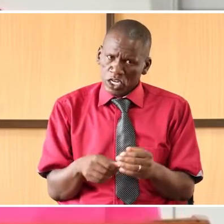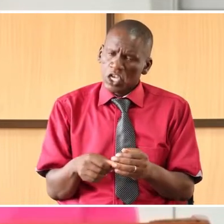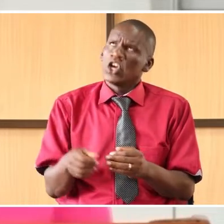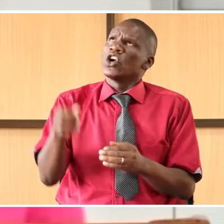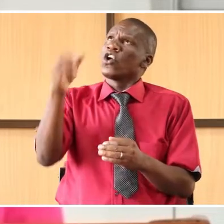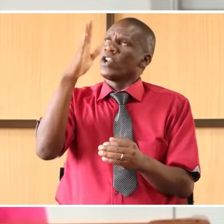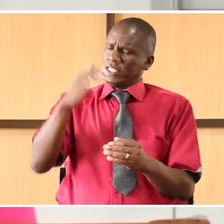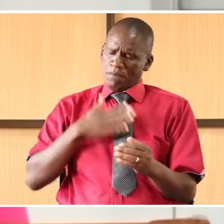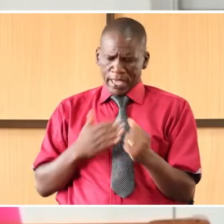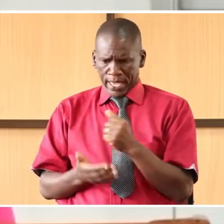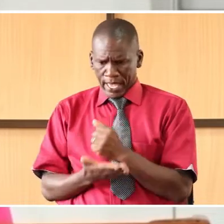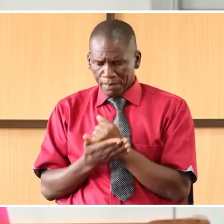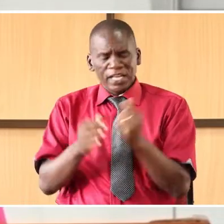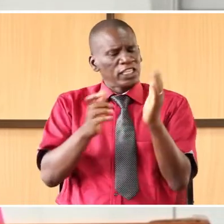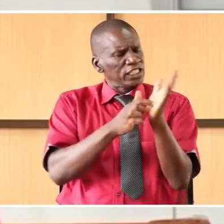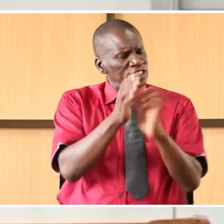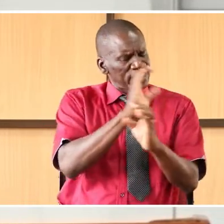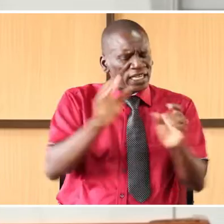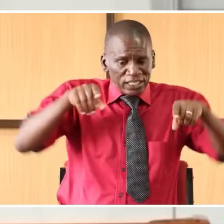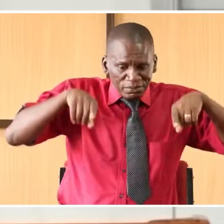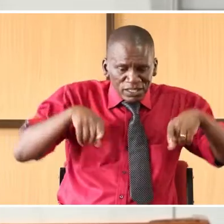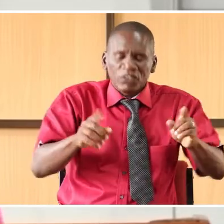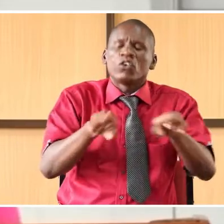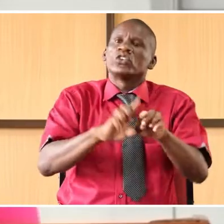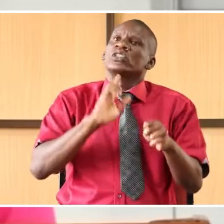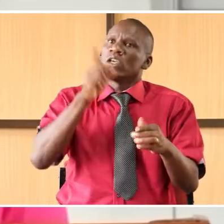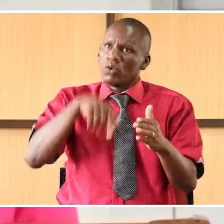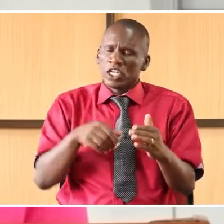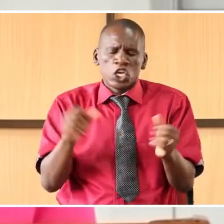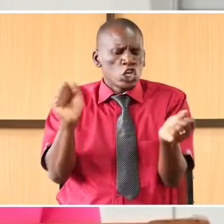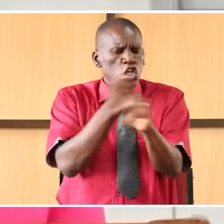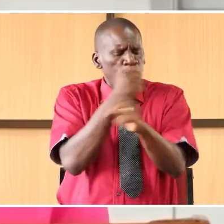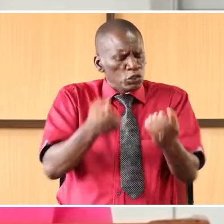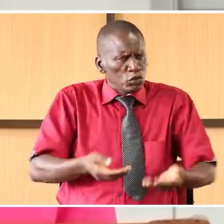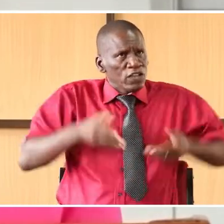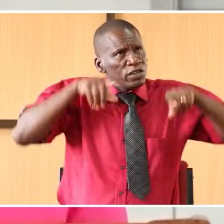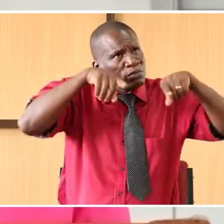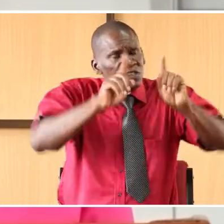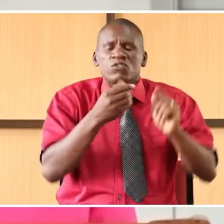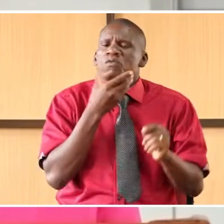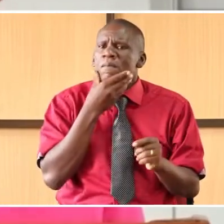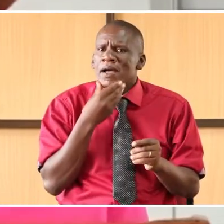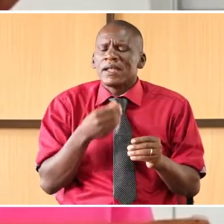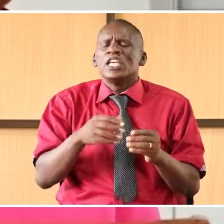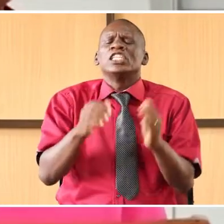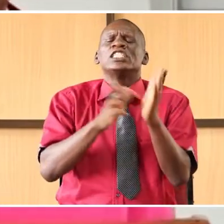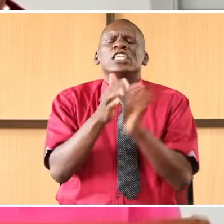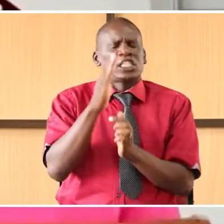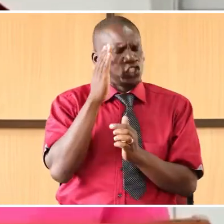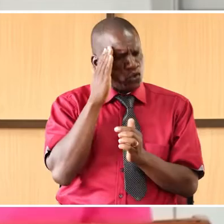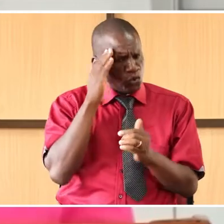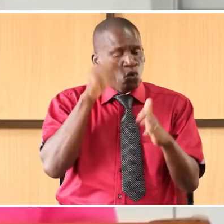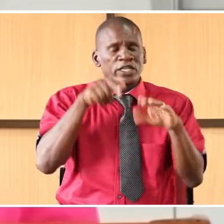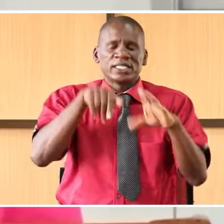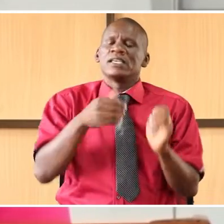man. And Jesus Christ himself also said, he cannot give himself to man because he knew what was in